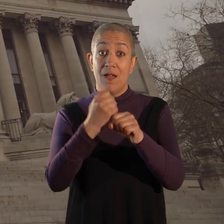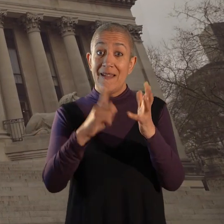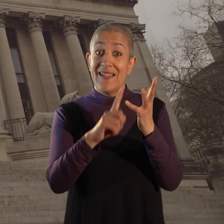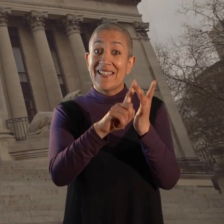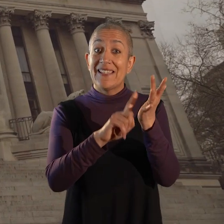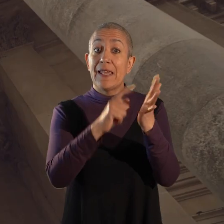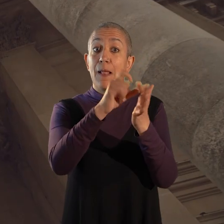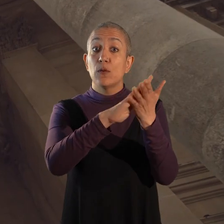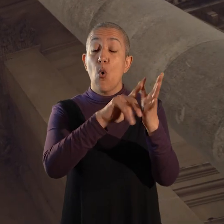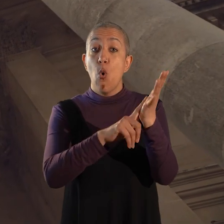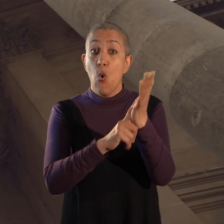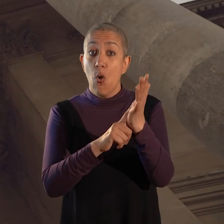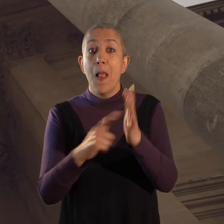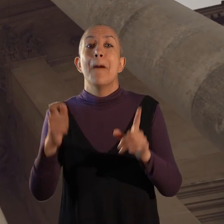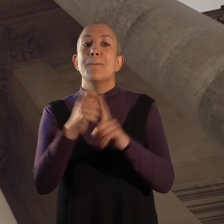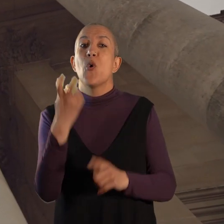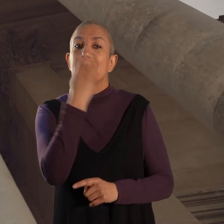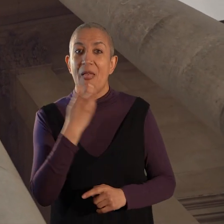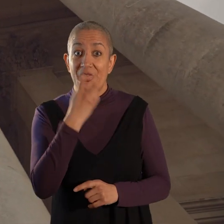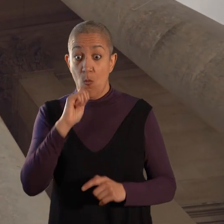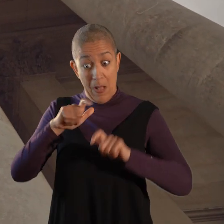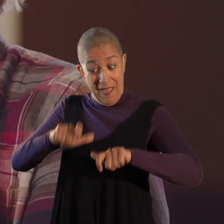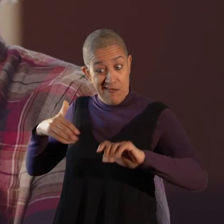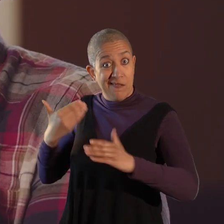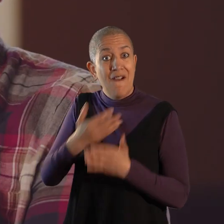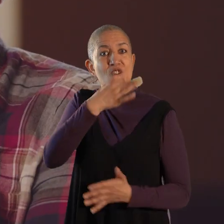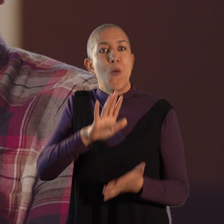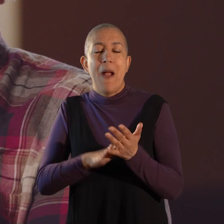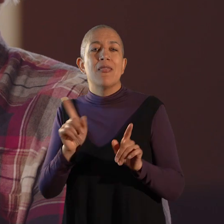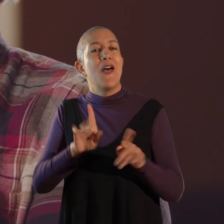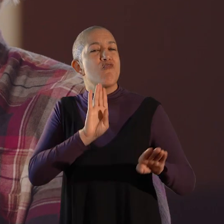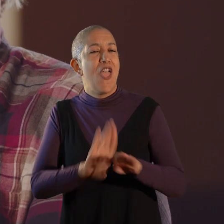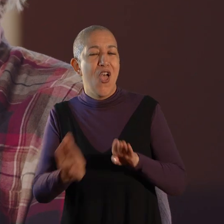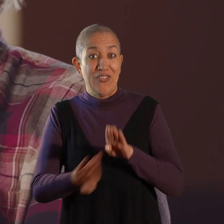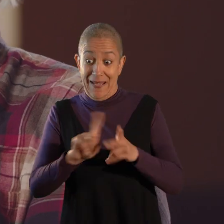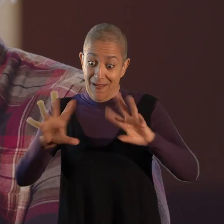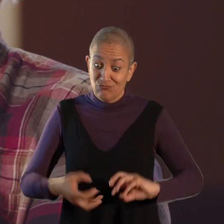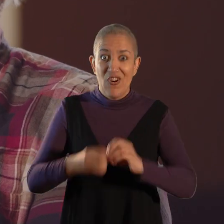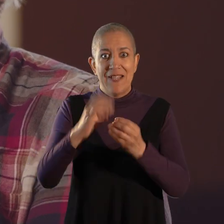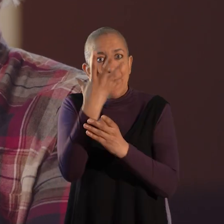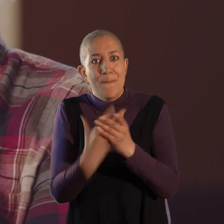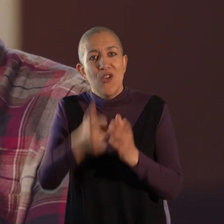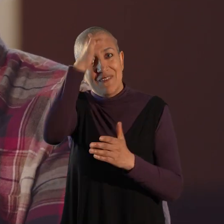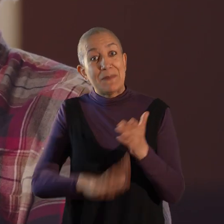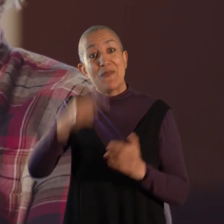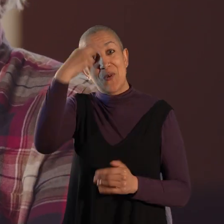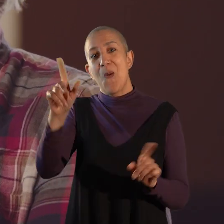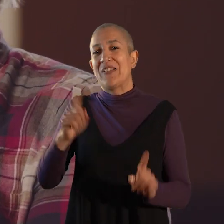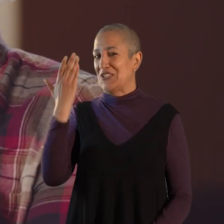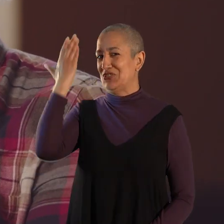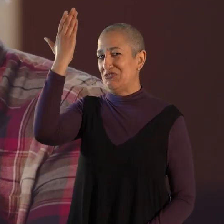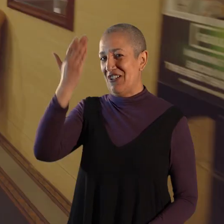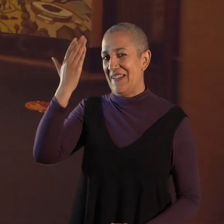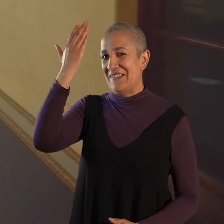We're at the Guildhall in Portsmouth, and we're here for the next few months rehearsing and putting together the immersive